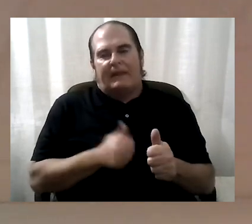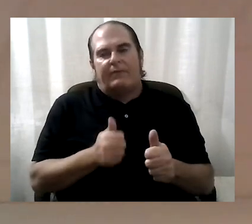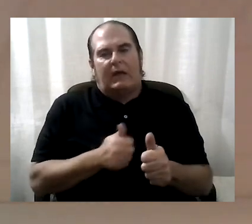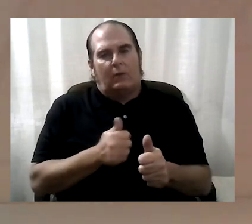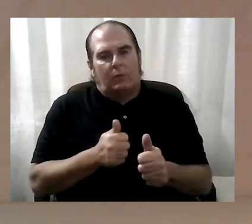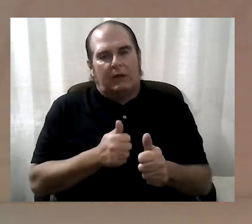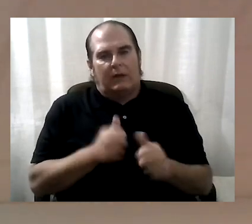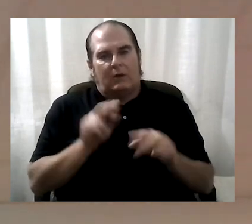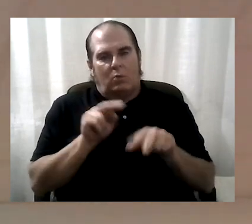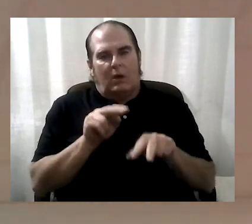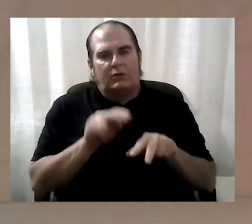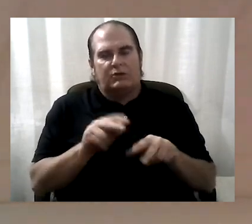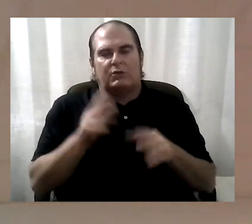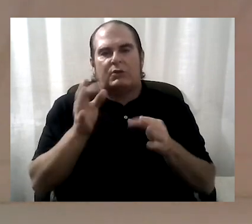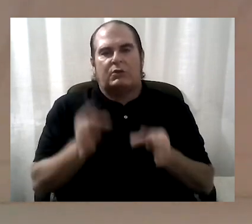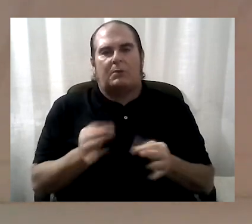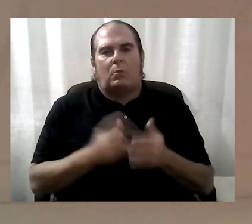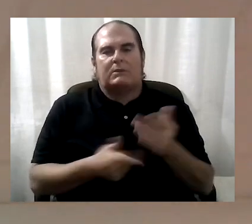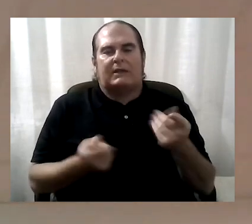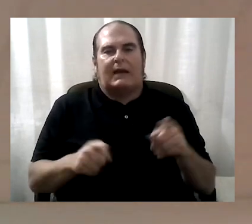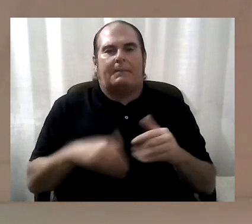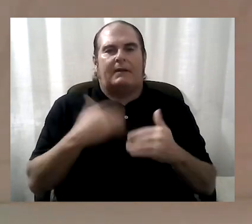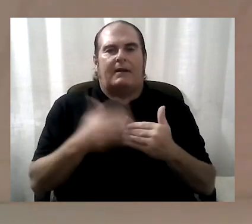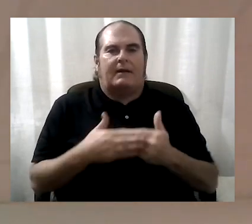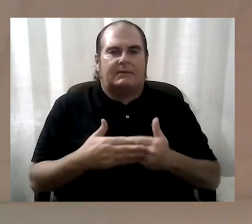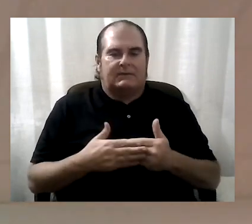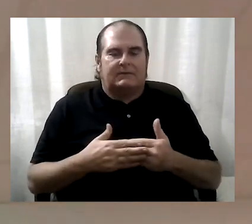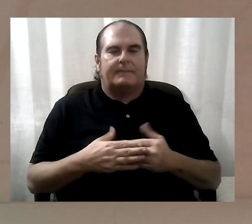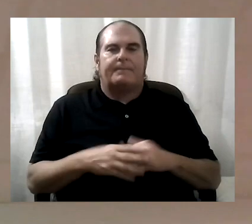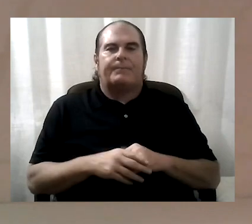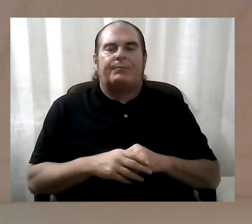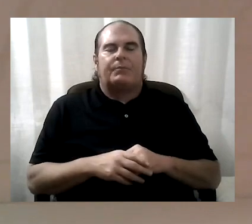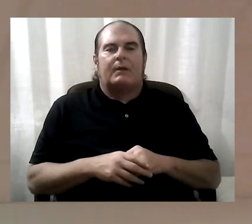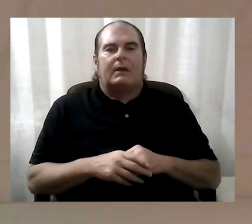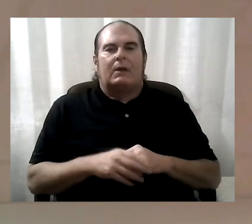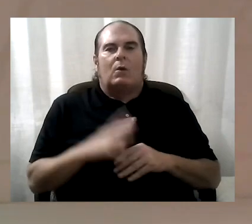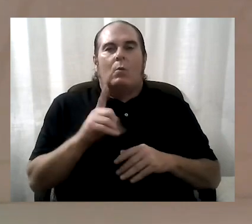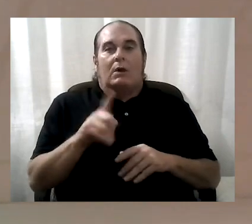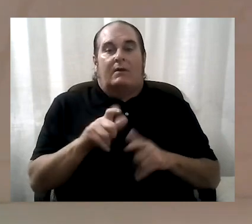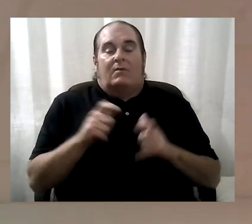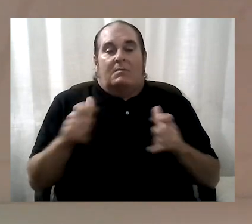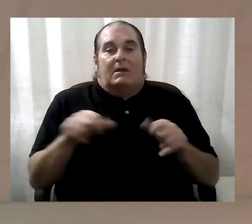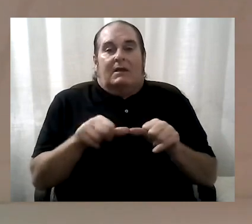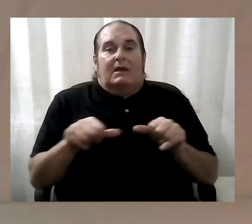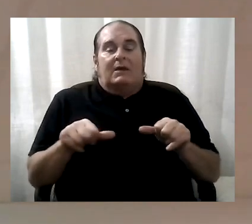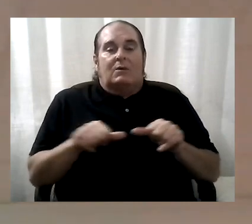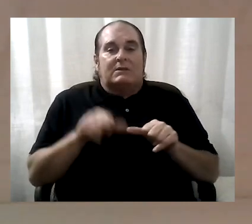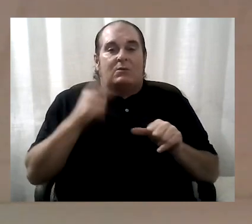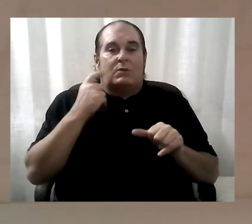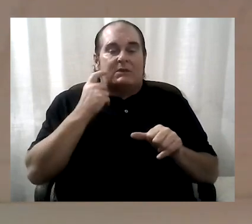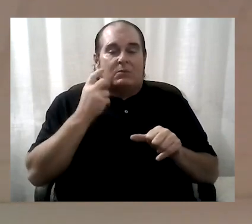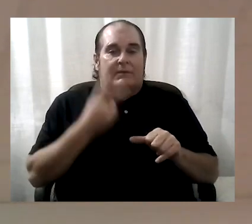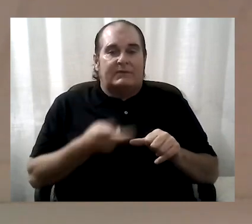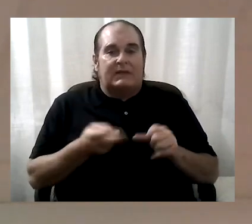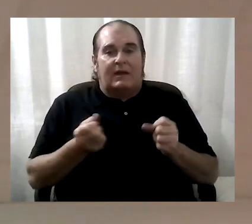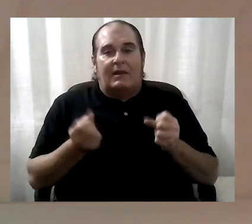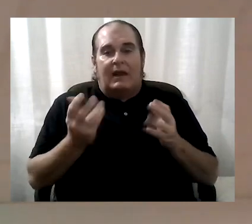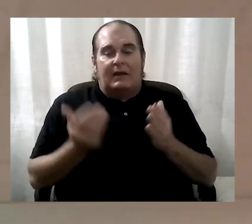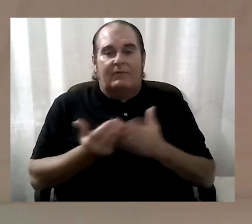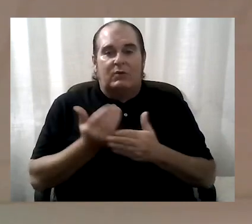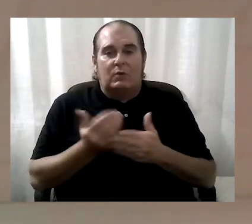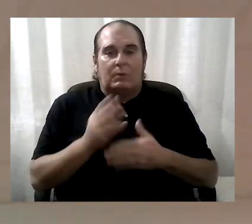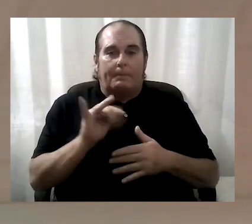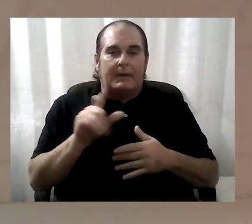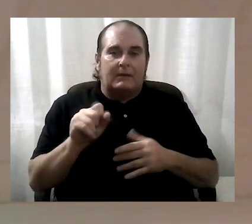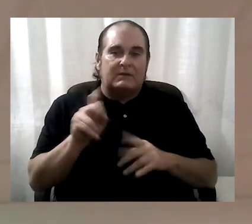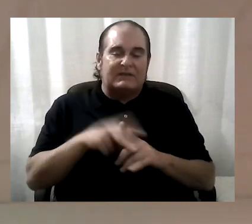next. One of the big areas that recently has seen a lot of new bills filed is around the area of